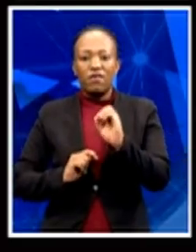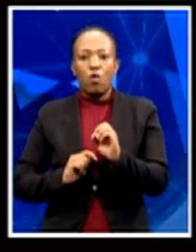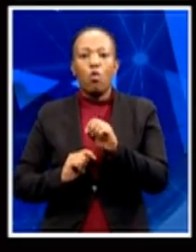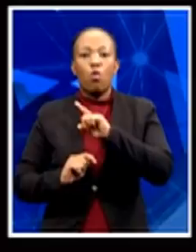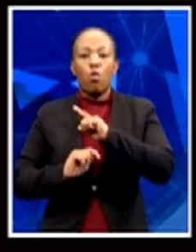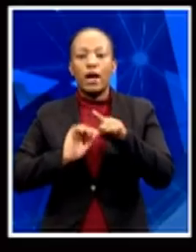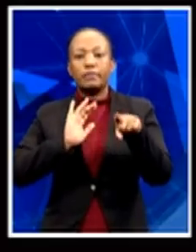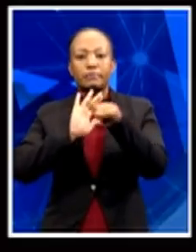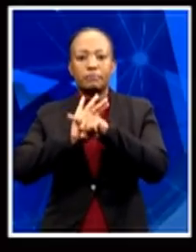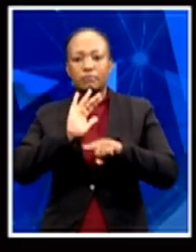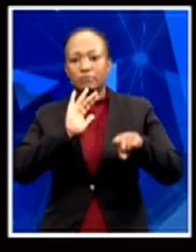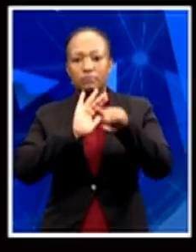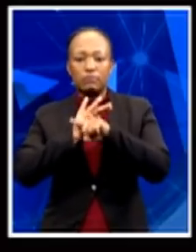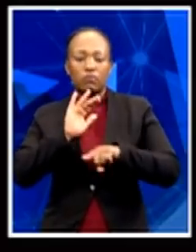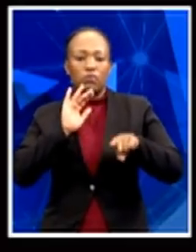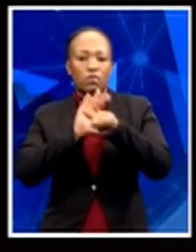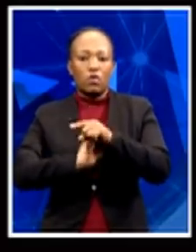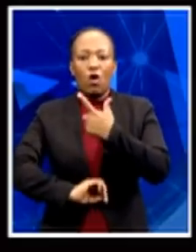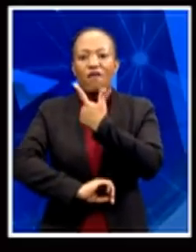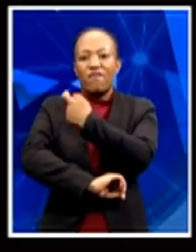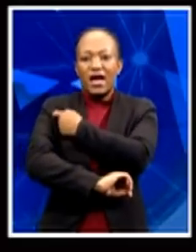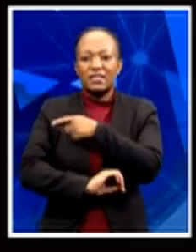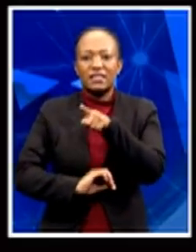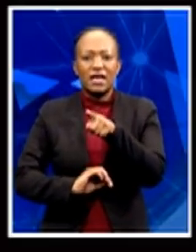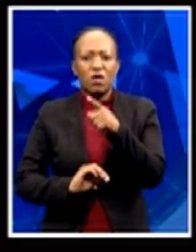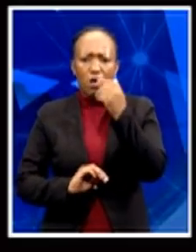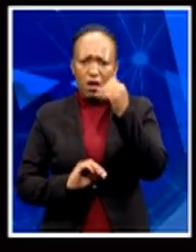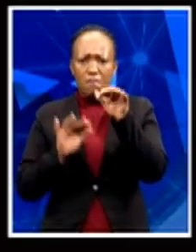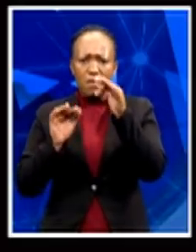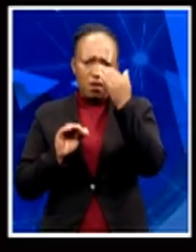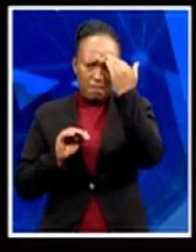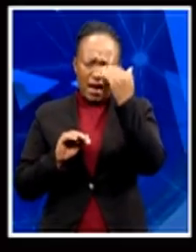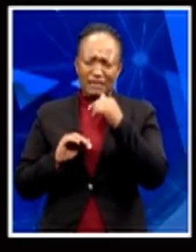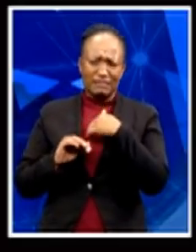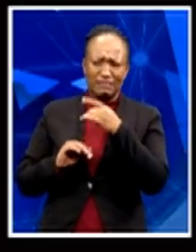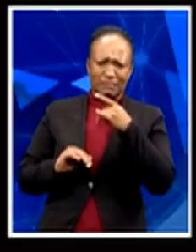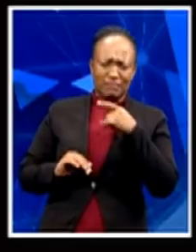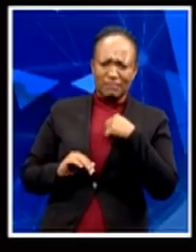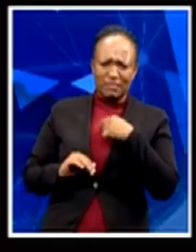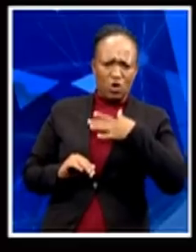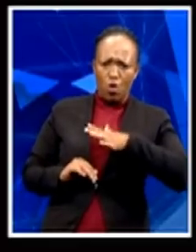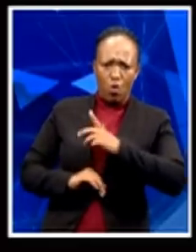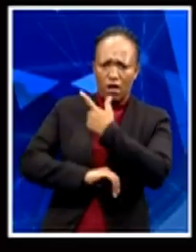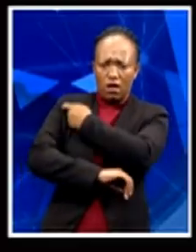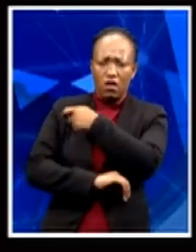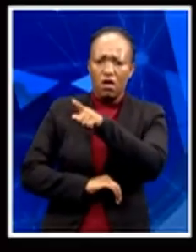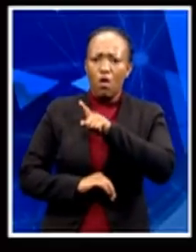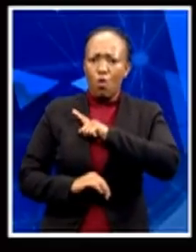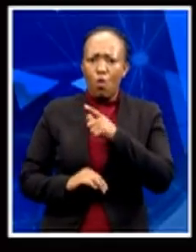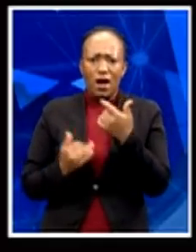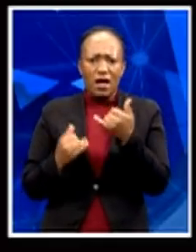is going through their minds. People are stopping the last moment. They don't want to take it because of the fear of all the social